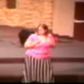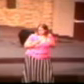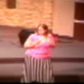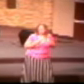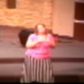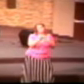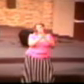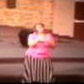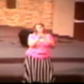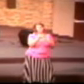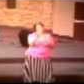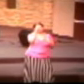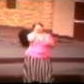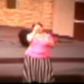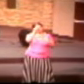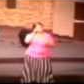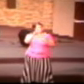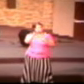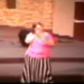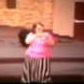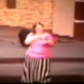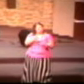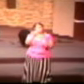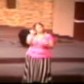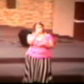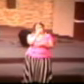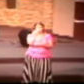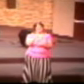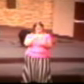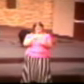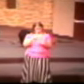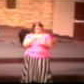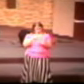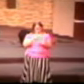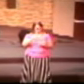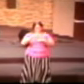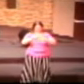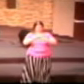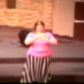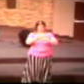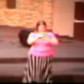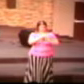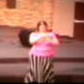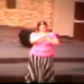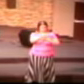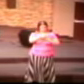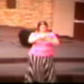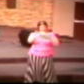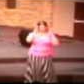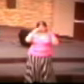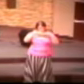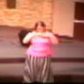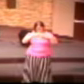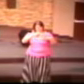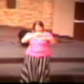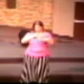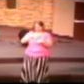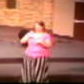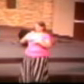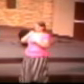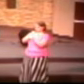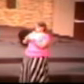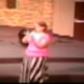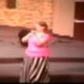I'd never thought about communion that way. You know why? Because communion for me was always my personal time to focus on my personal Lord and Savior,